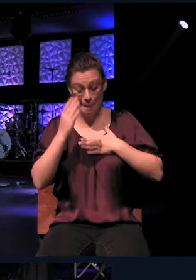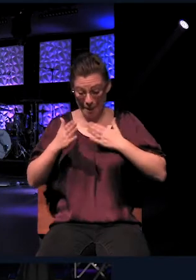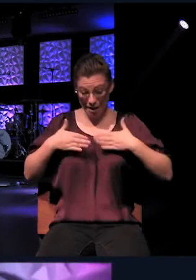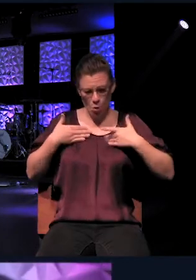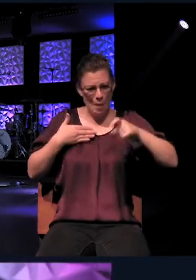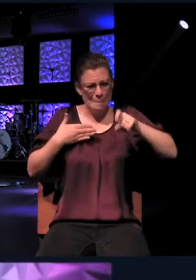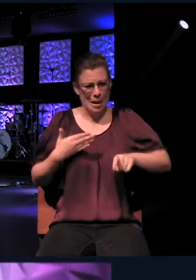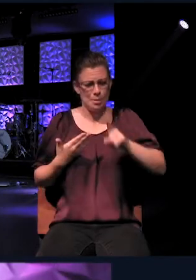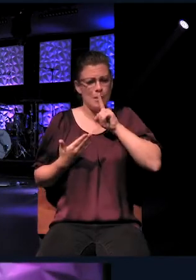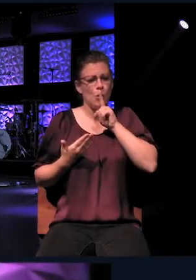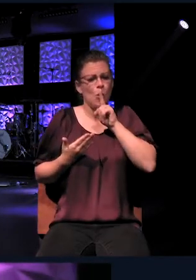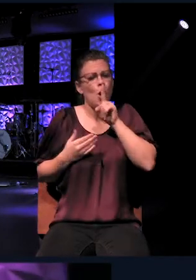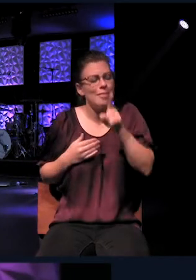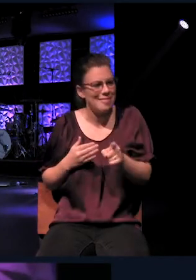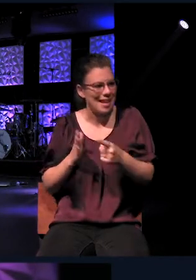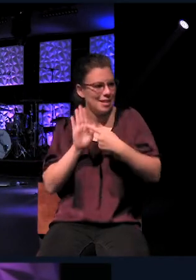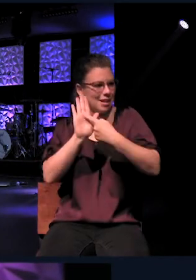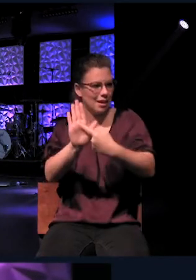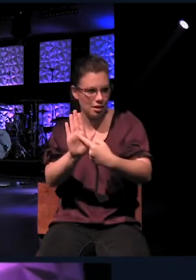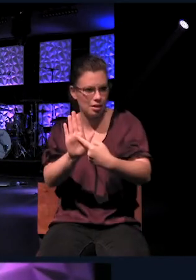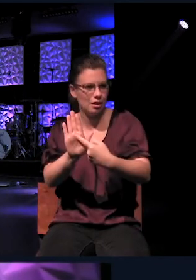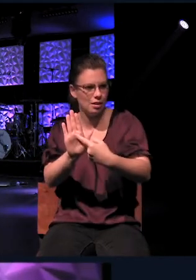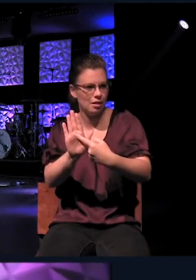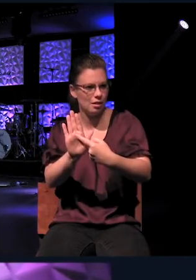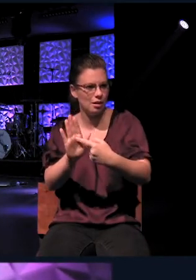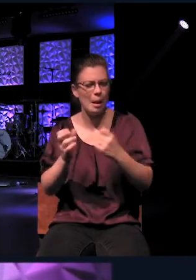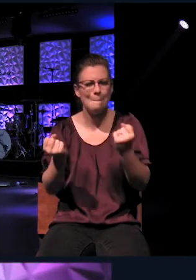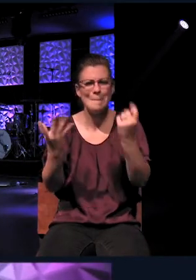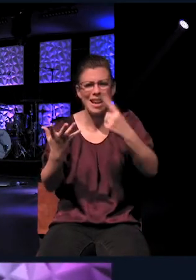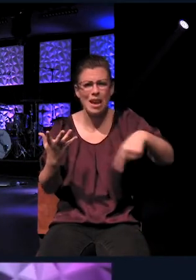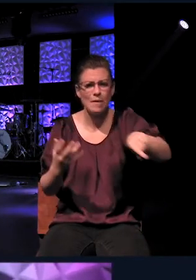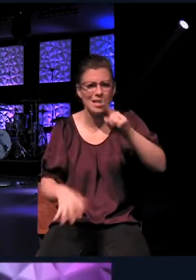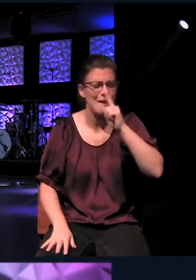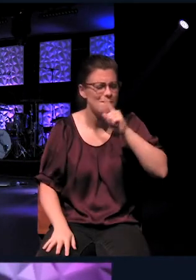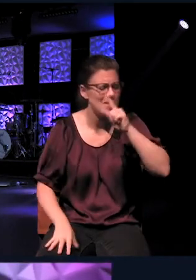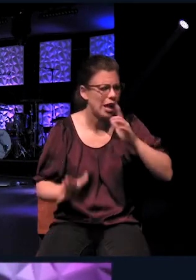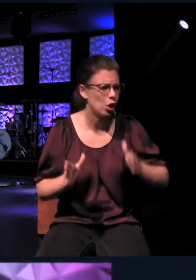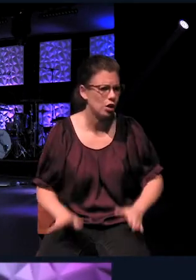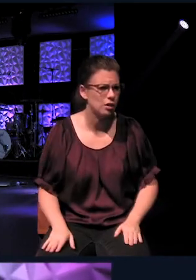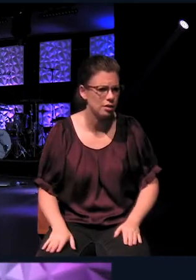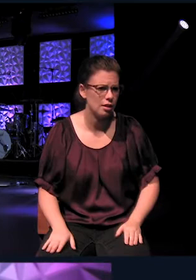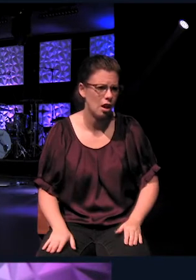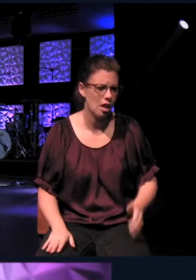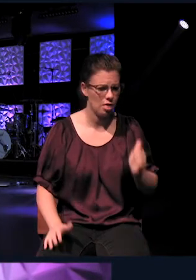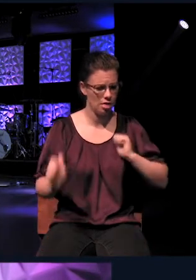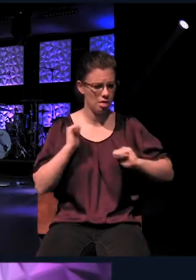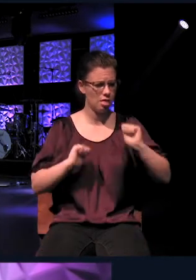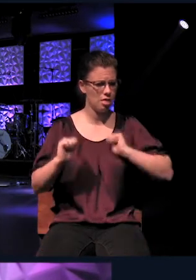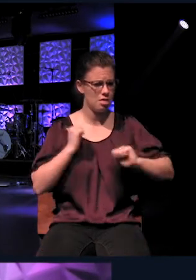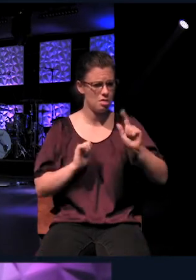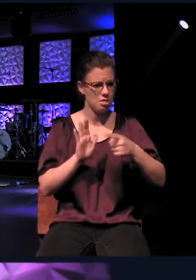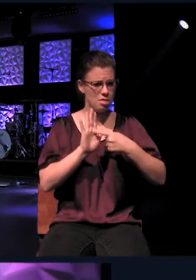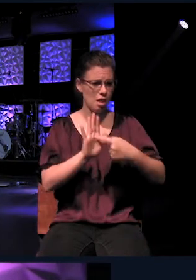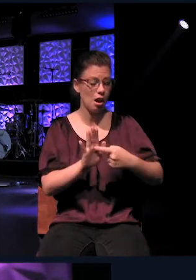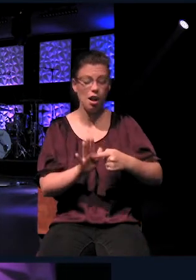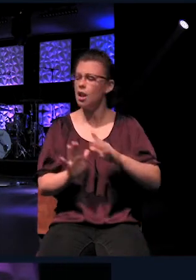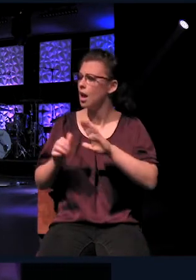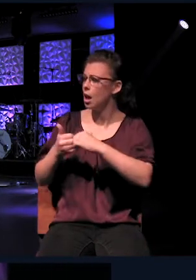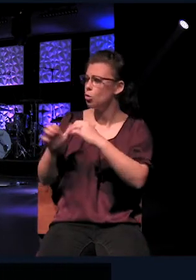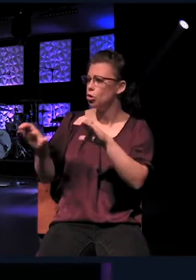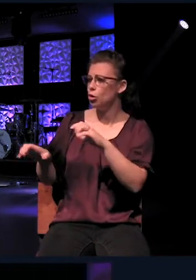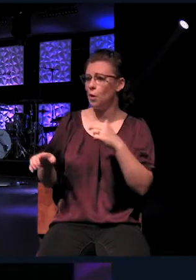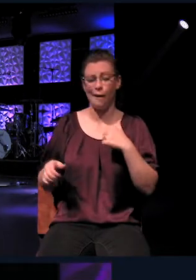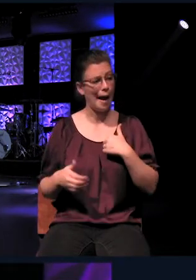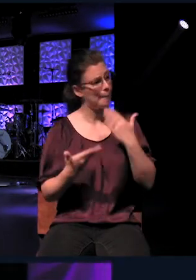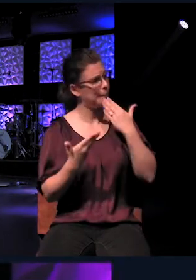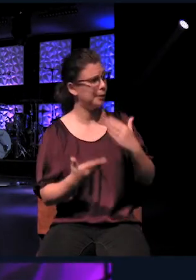real. And too many of us, I'm there, we try to fake it. Someone asks how you're doing, and you're like, life's good, I'm great, everything's good,